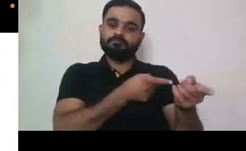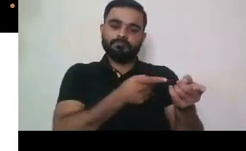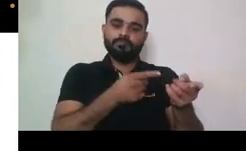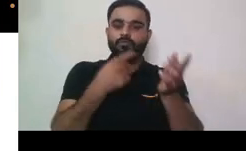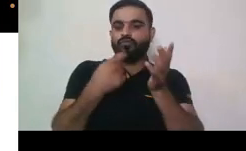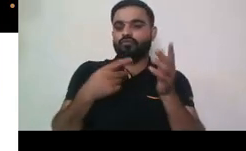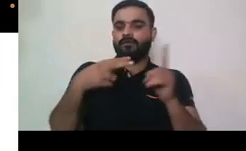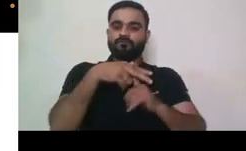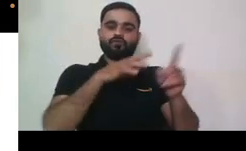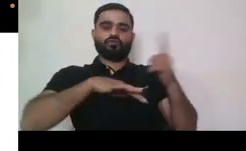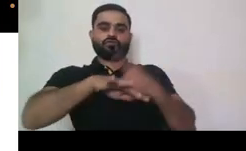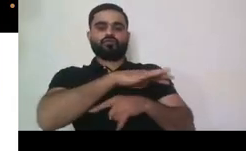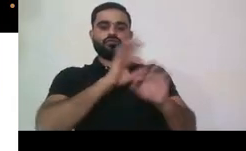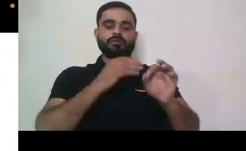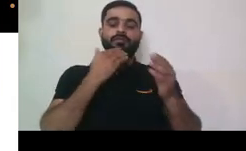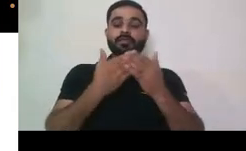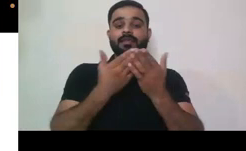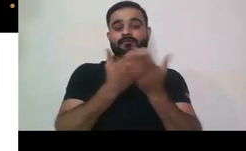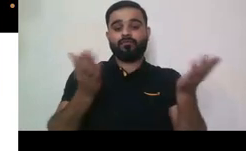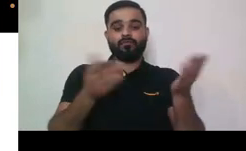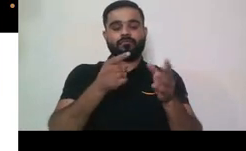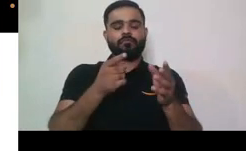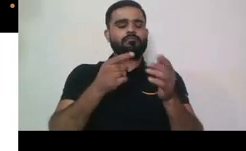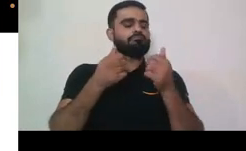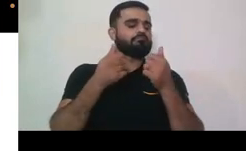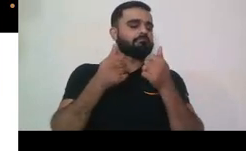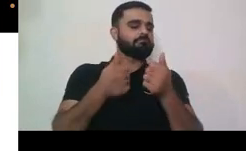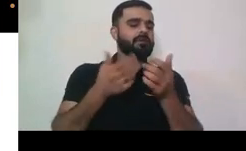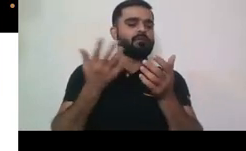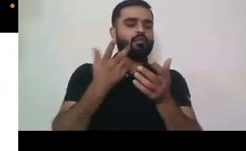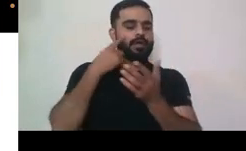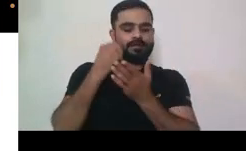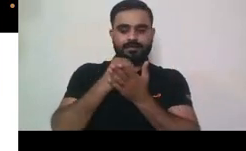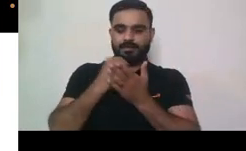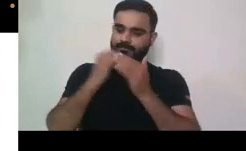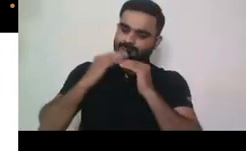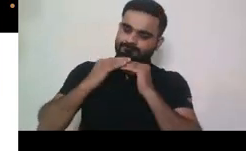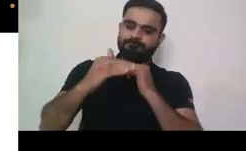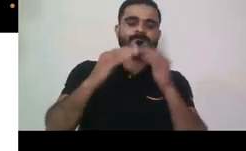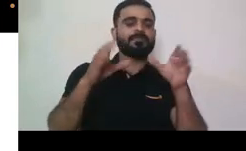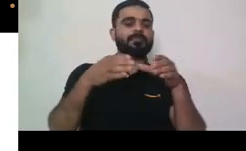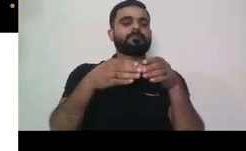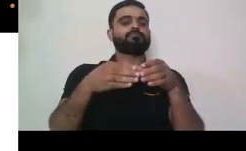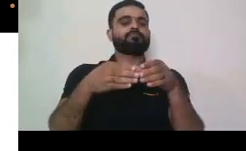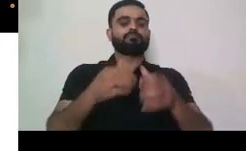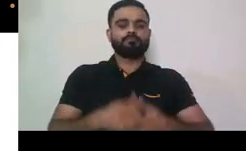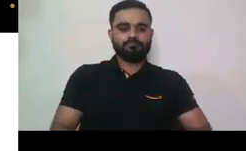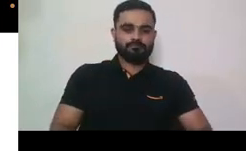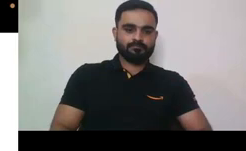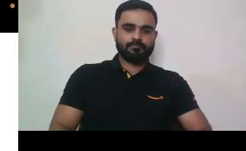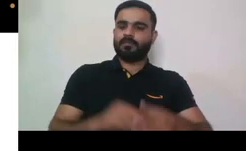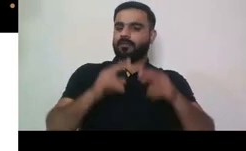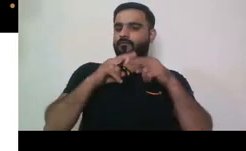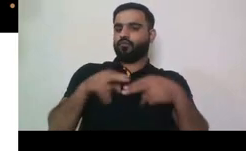non-threatening environment. Thank you, all of you. So these are some of the ways where we can try to sustain our group. Now,